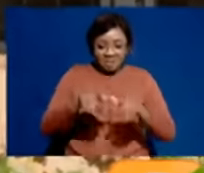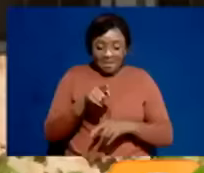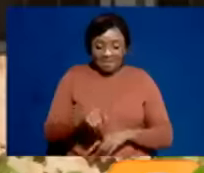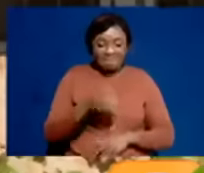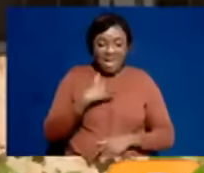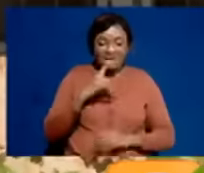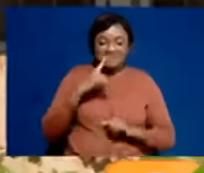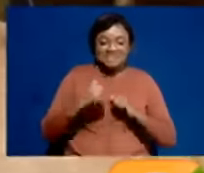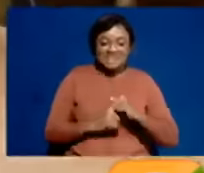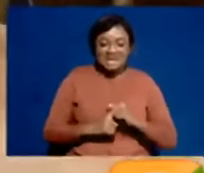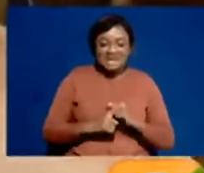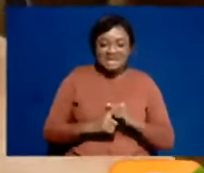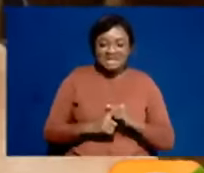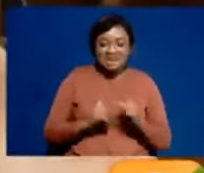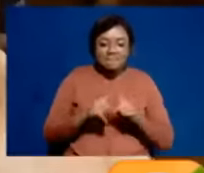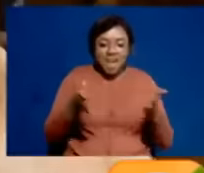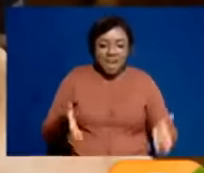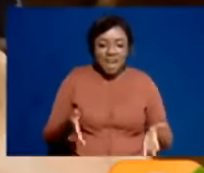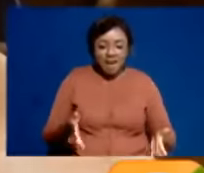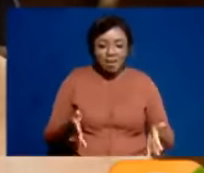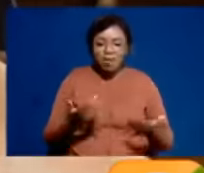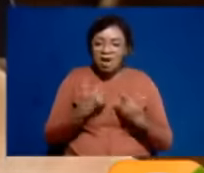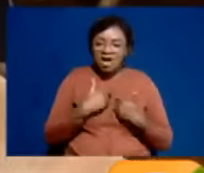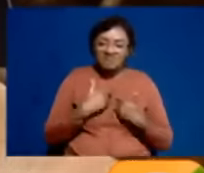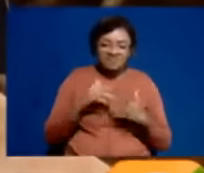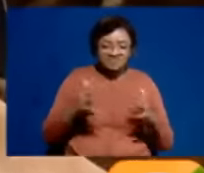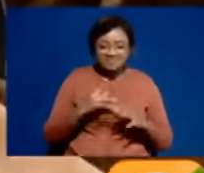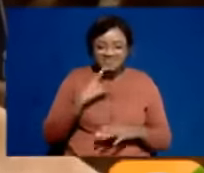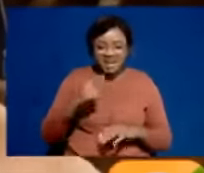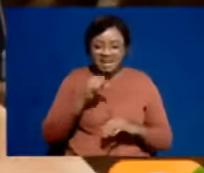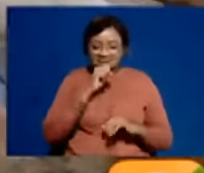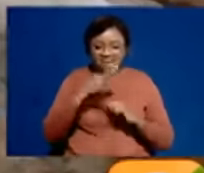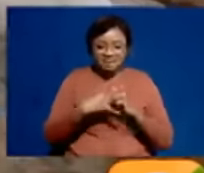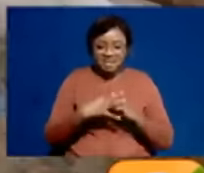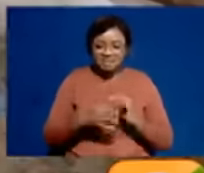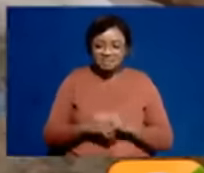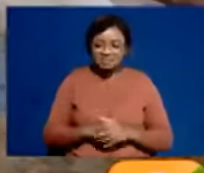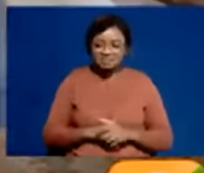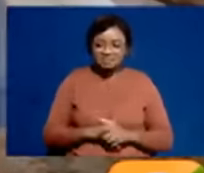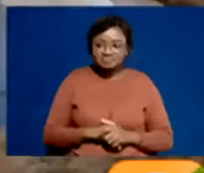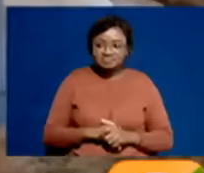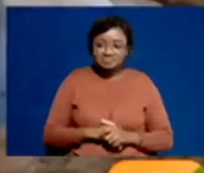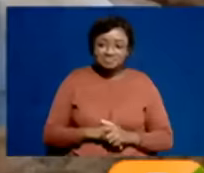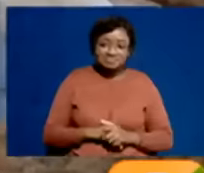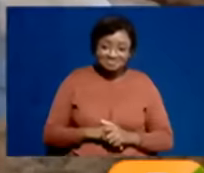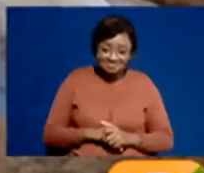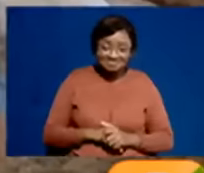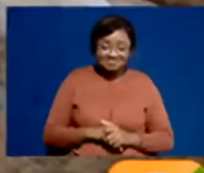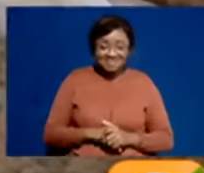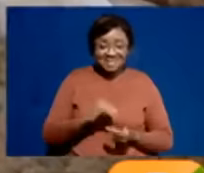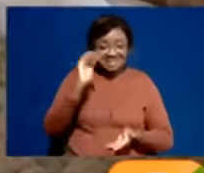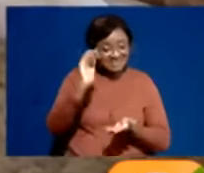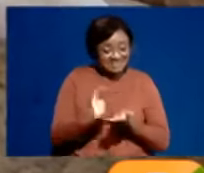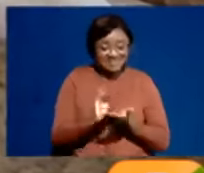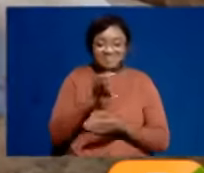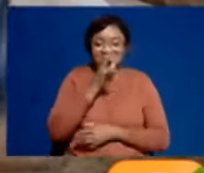about 600 pigs, but currently our farm has 158. Minimizing on water usage,